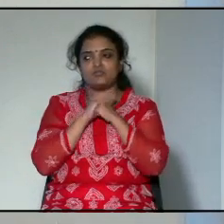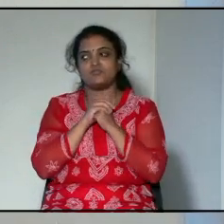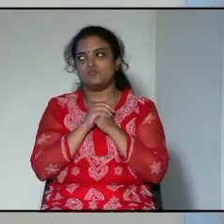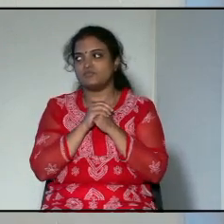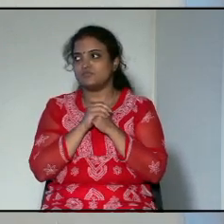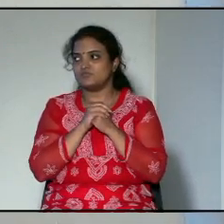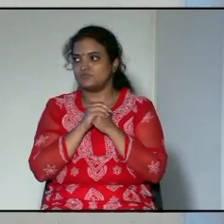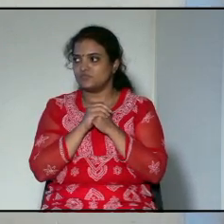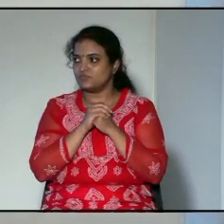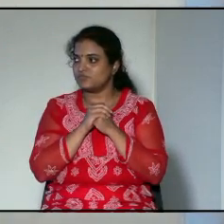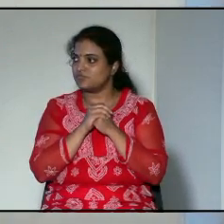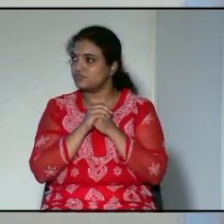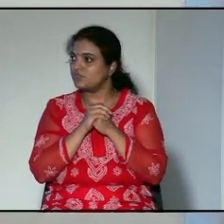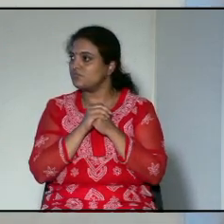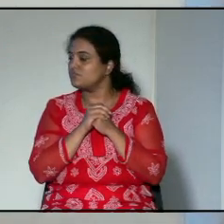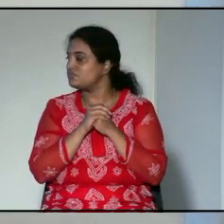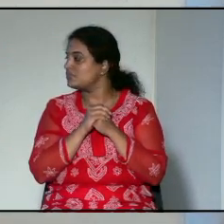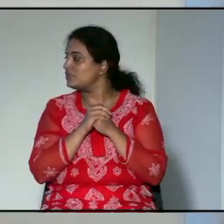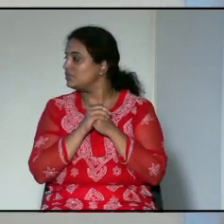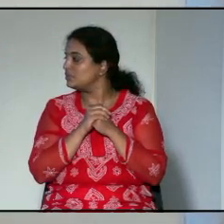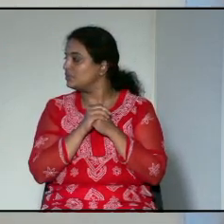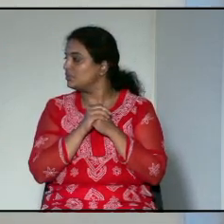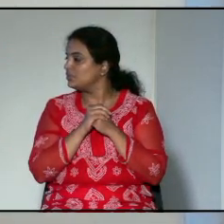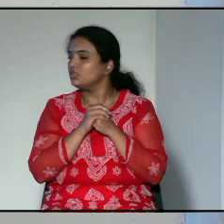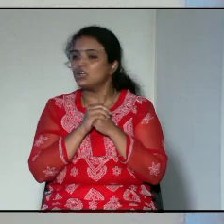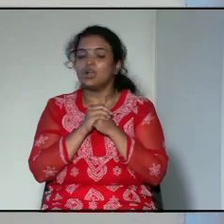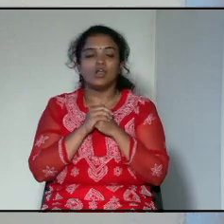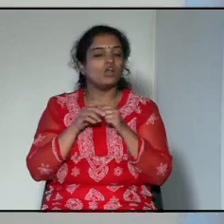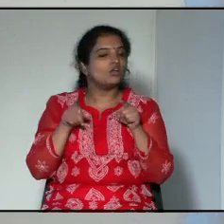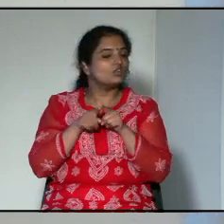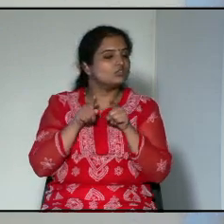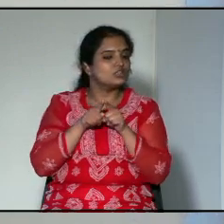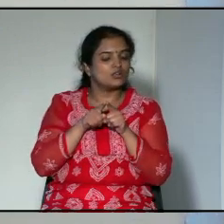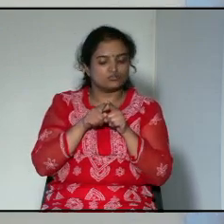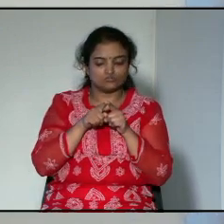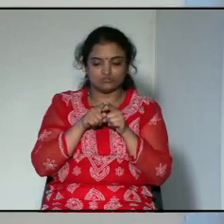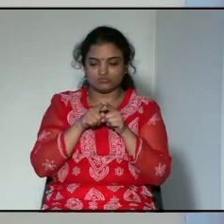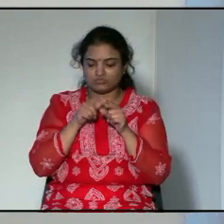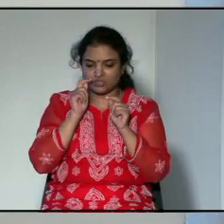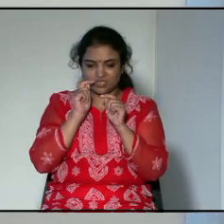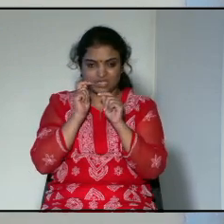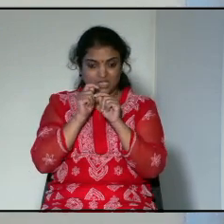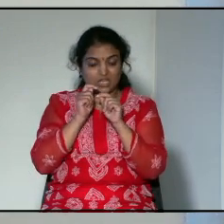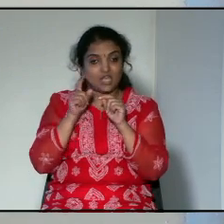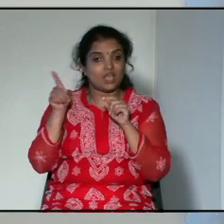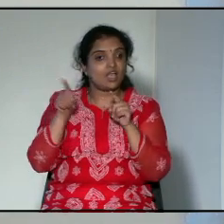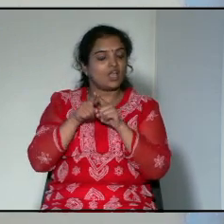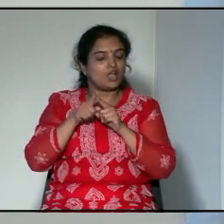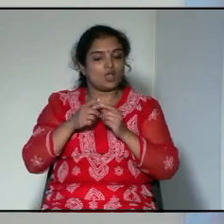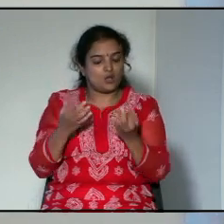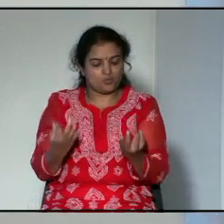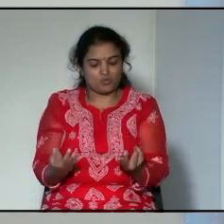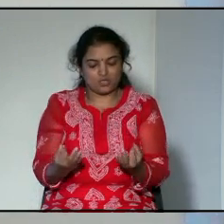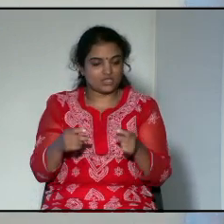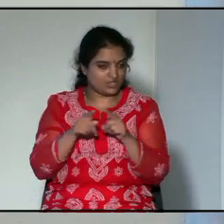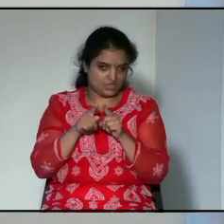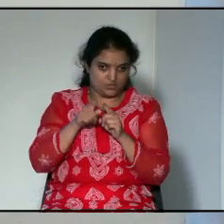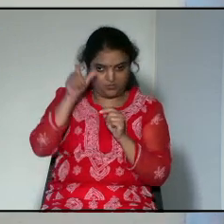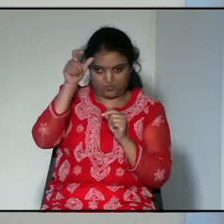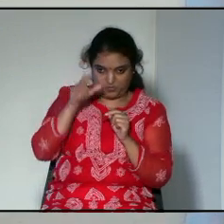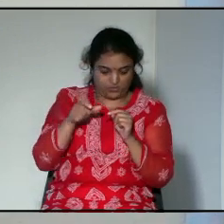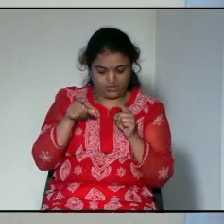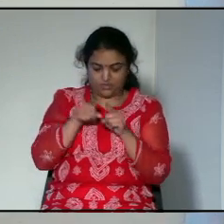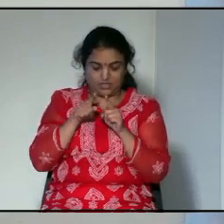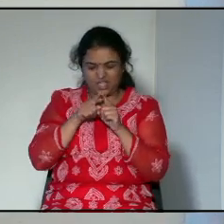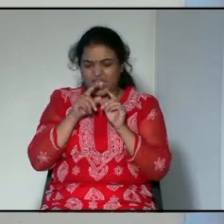written, was a very important site. And she remembers how one of the craftsmen, it's also called the Buddhist carpenter's cave, pointed